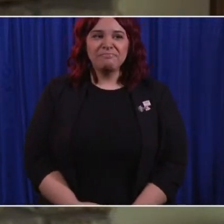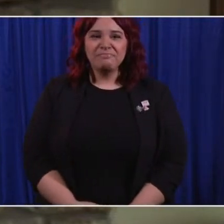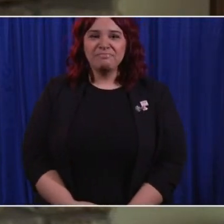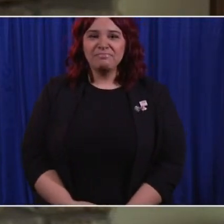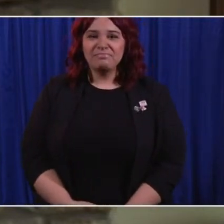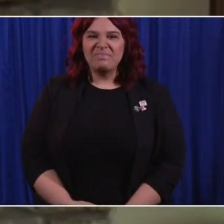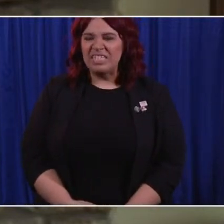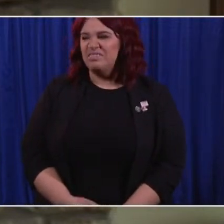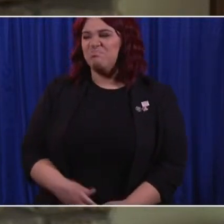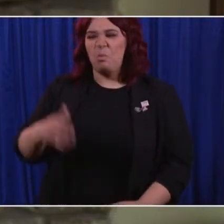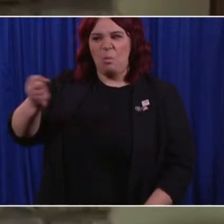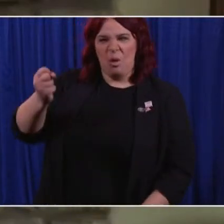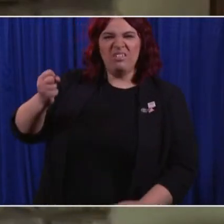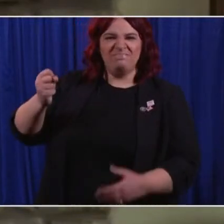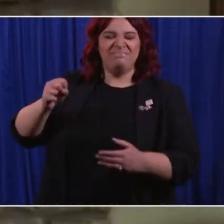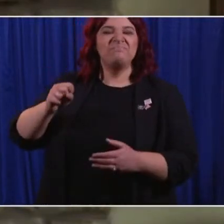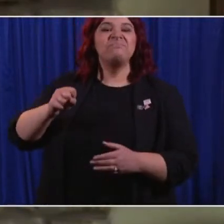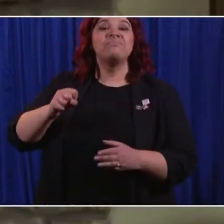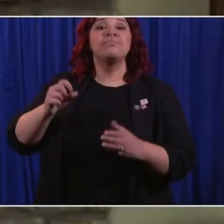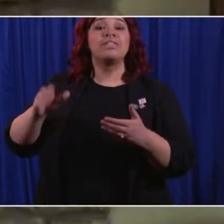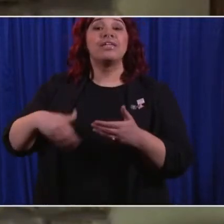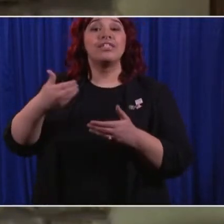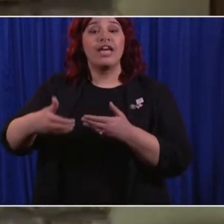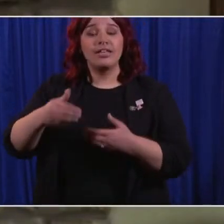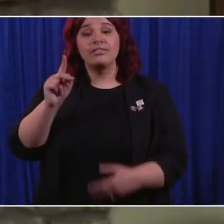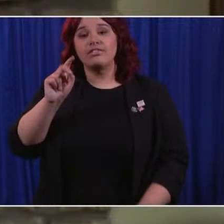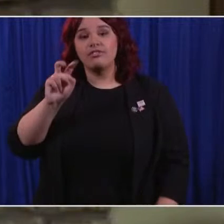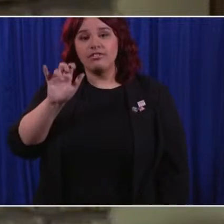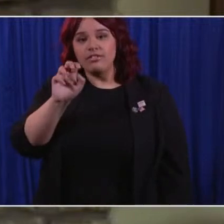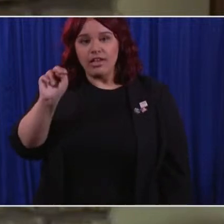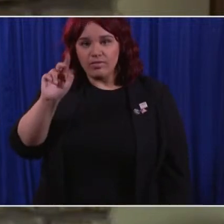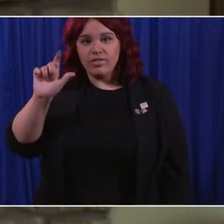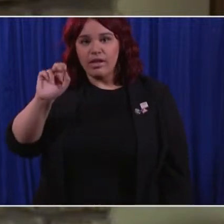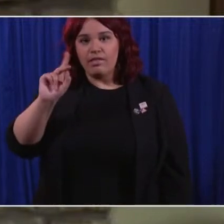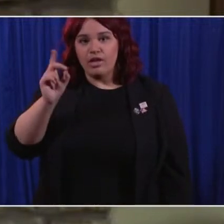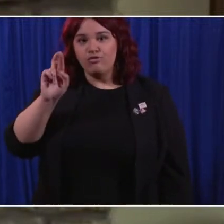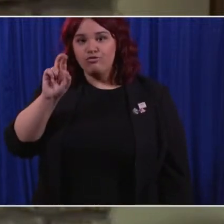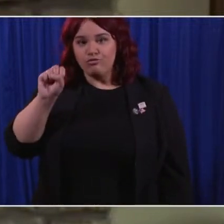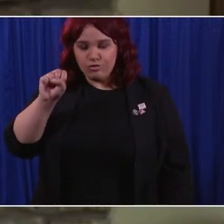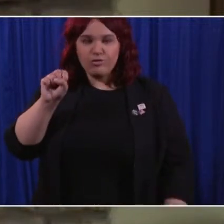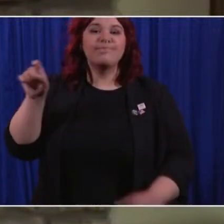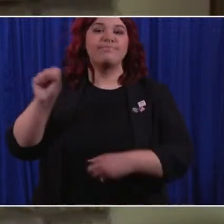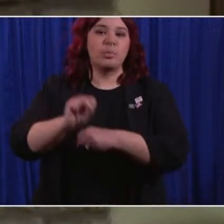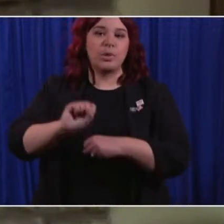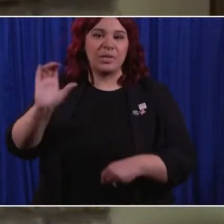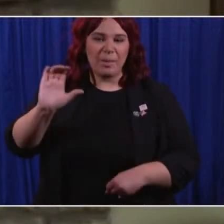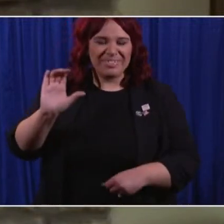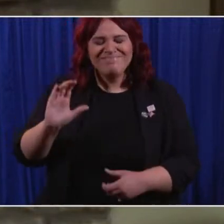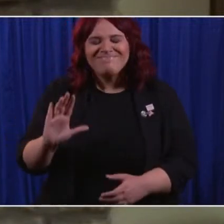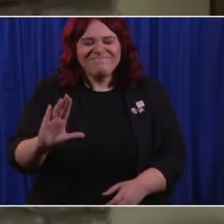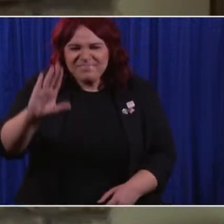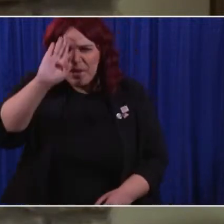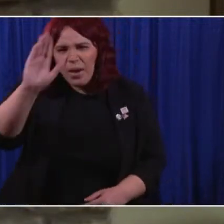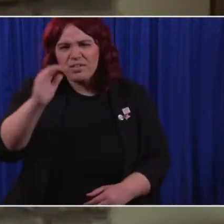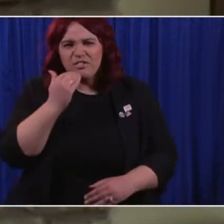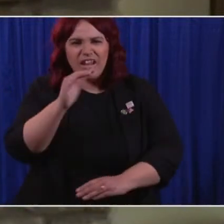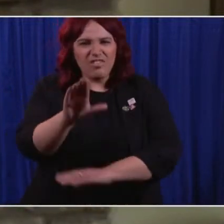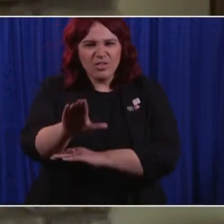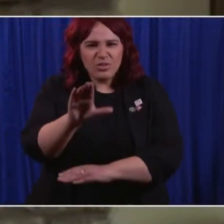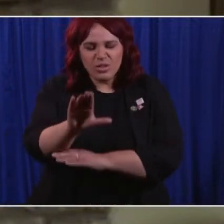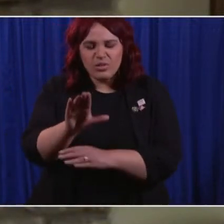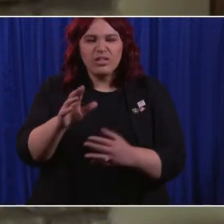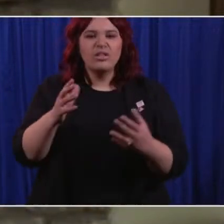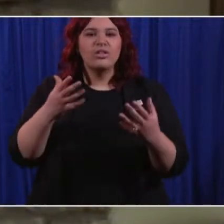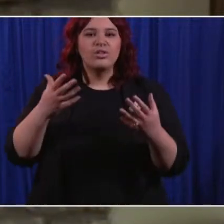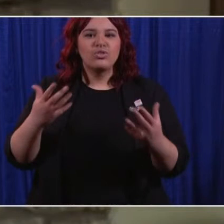We'll come back to Andrew. Next question is from Kevin Landers at WBNS in Columbus. Kevin. Good afternoon, Governor. Can you explain